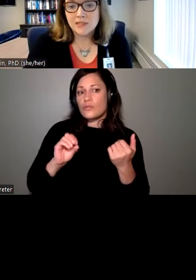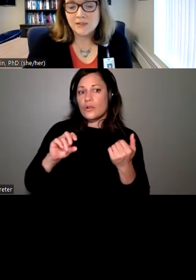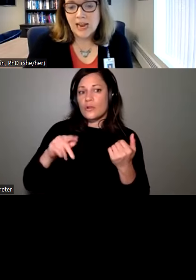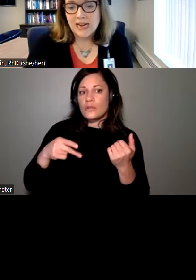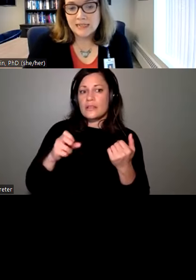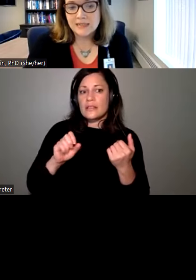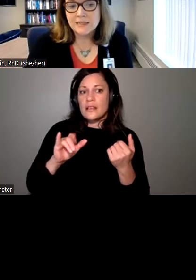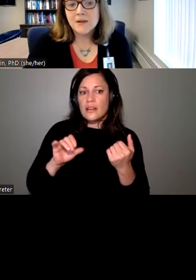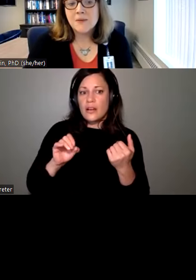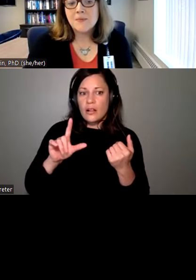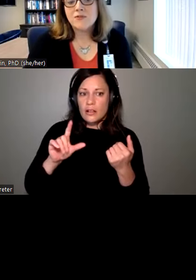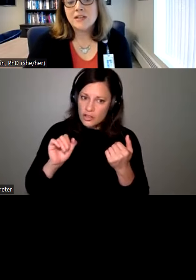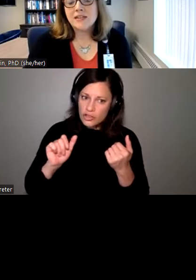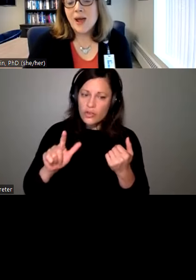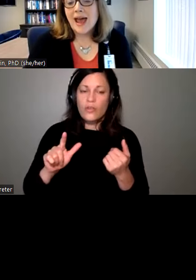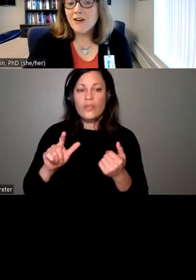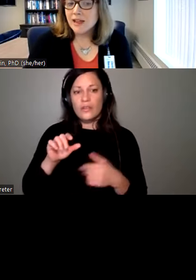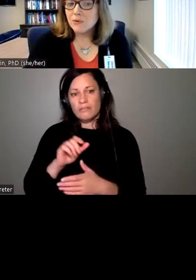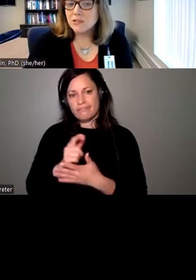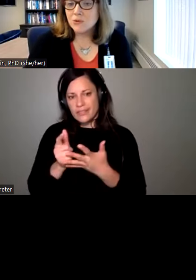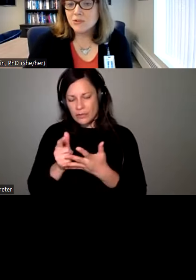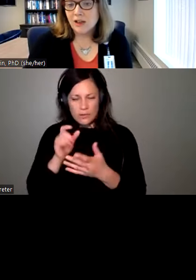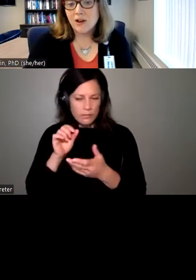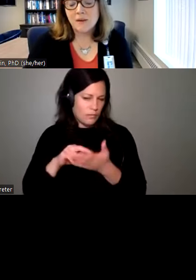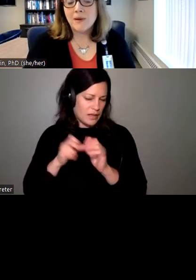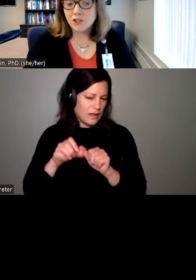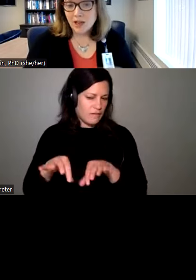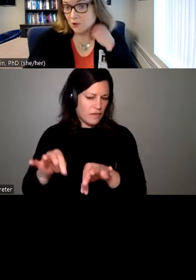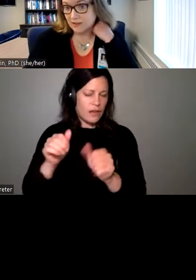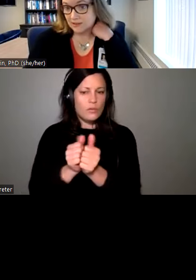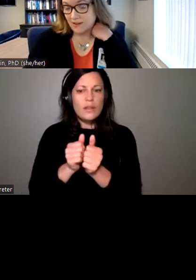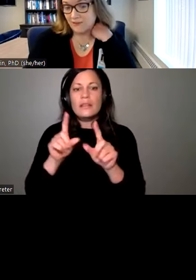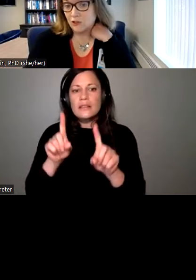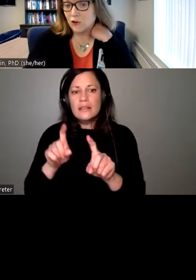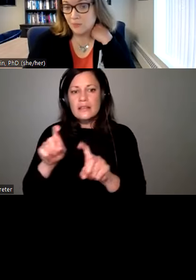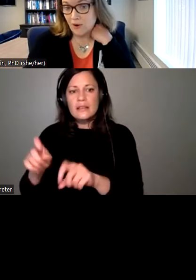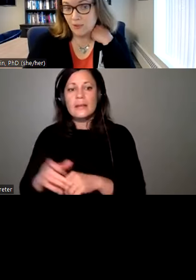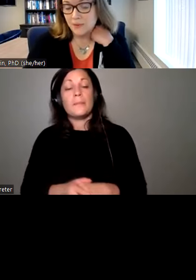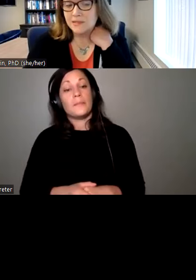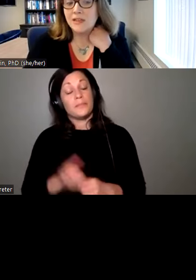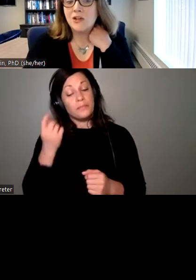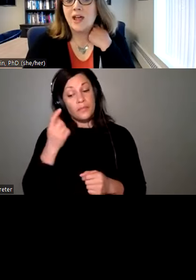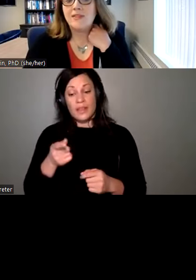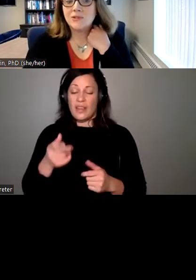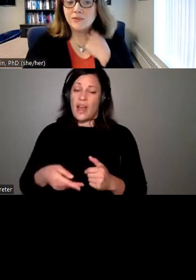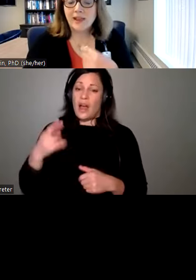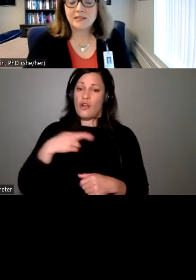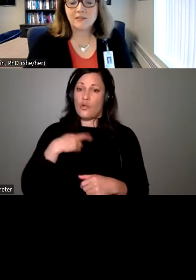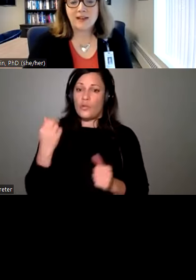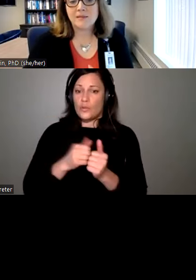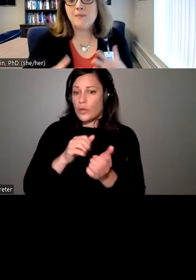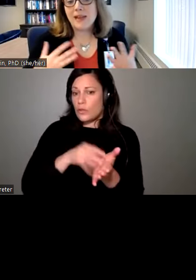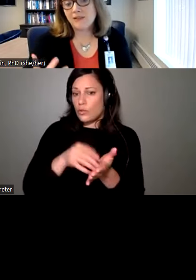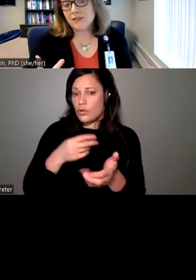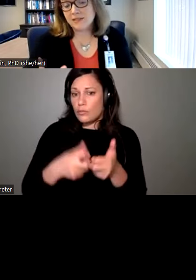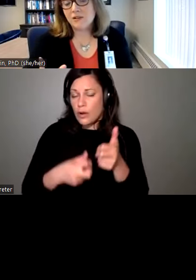to 50% of cases. For kids who have language disorders, they are at much higher risk of having learning problems, And this reflects the